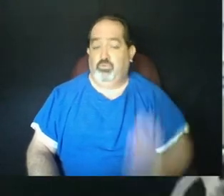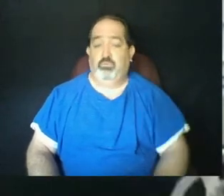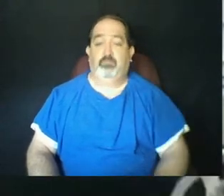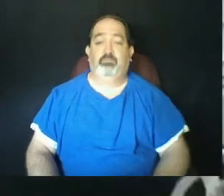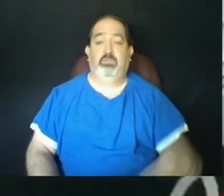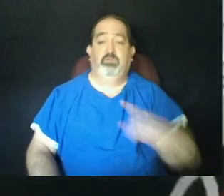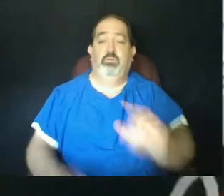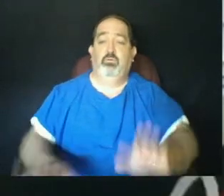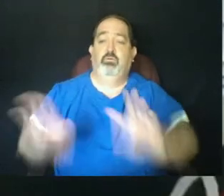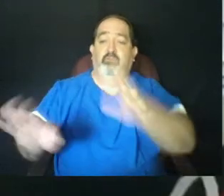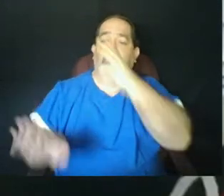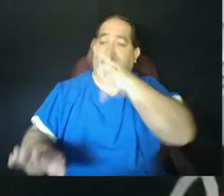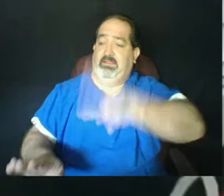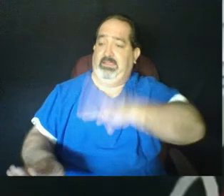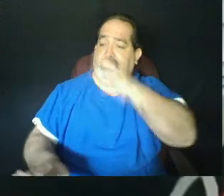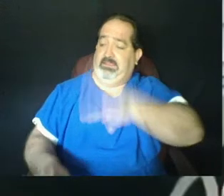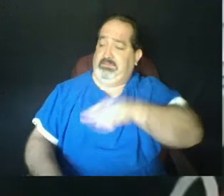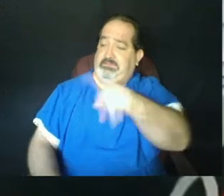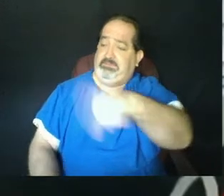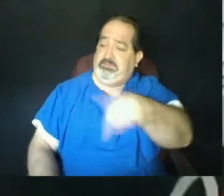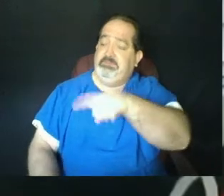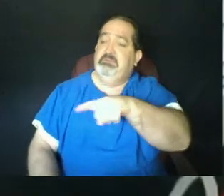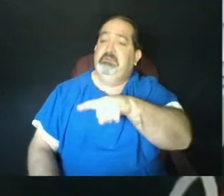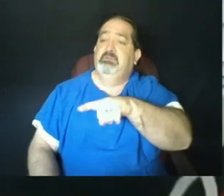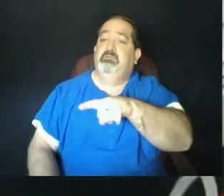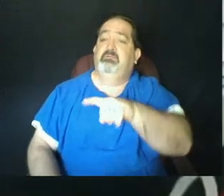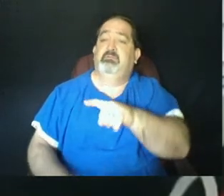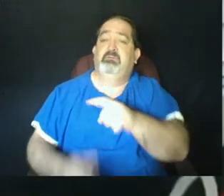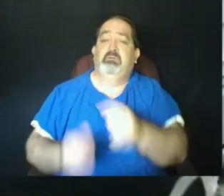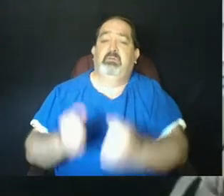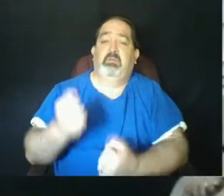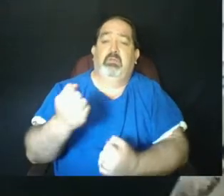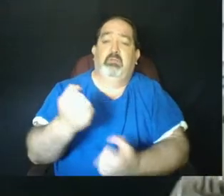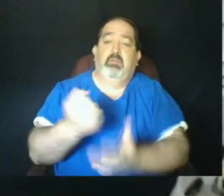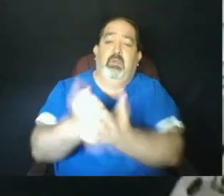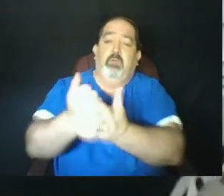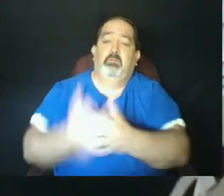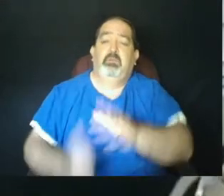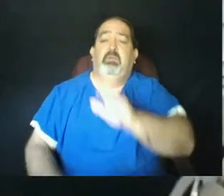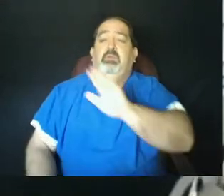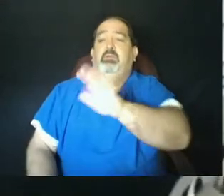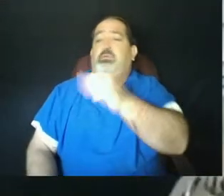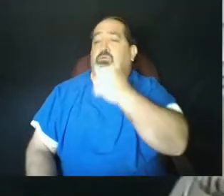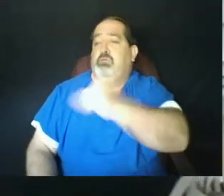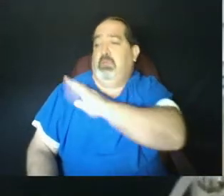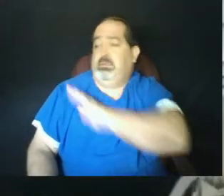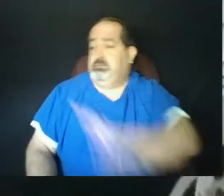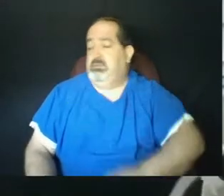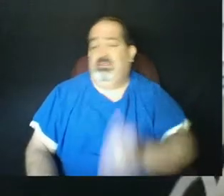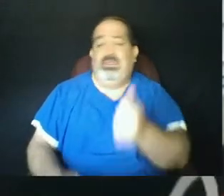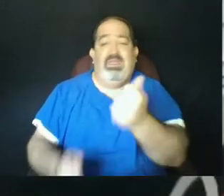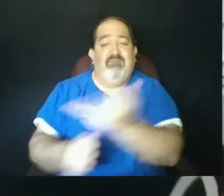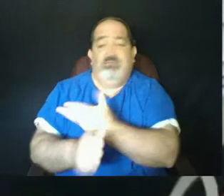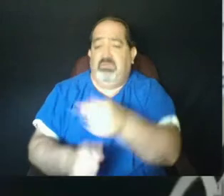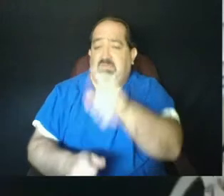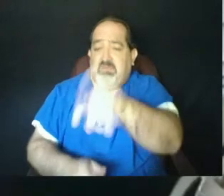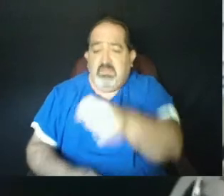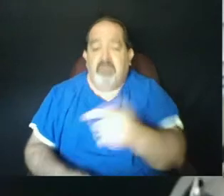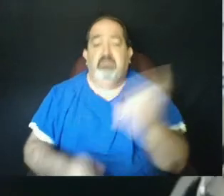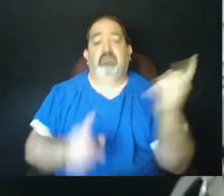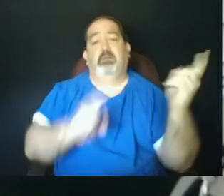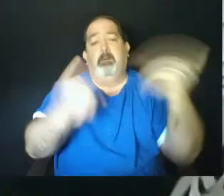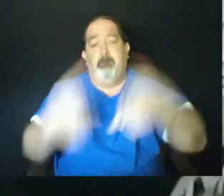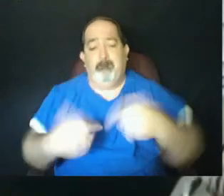These great ladies of Lyondemere have been assisting Her Excellency in anything and everything she needs. They come, they